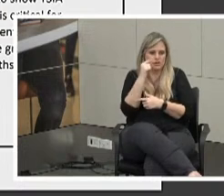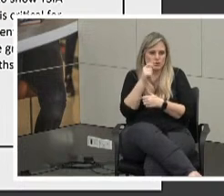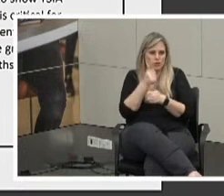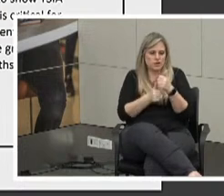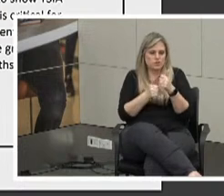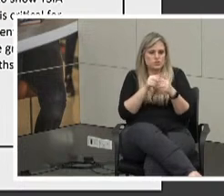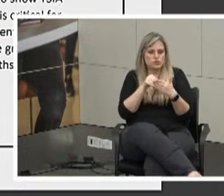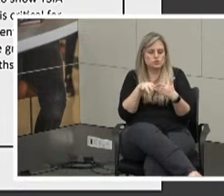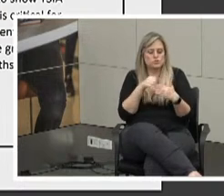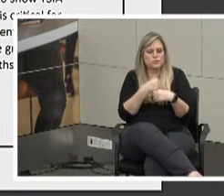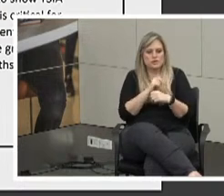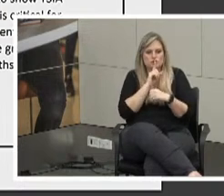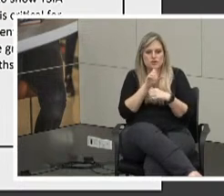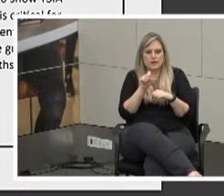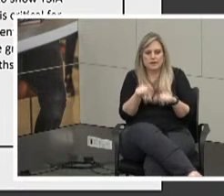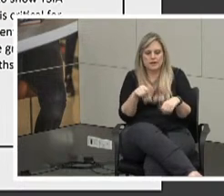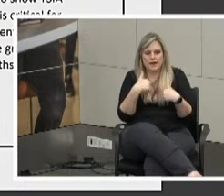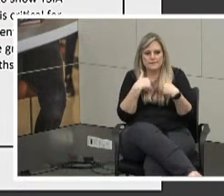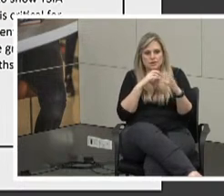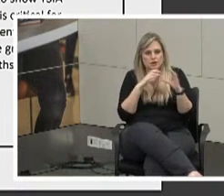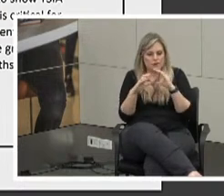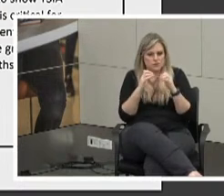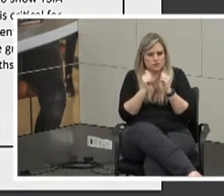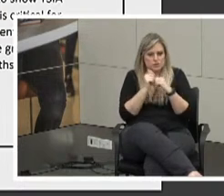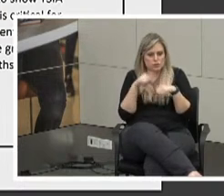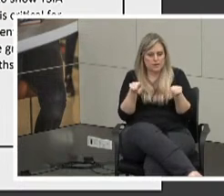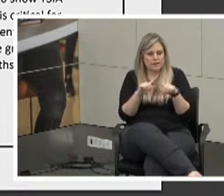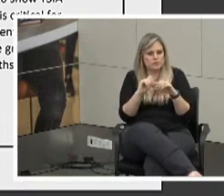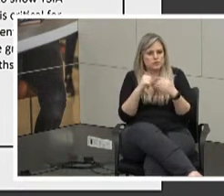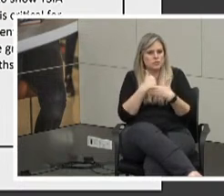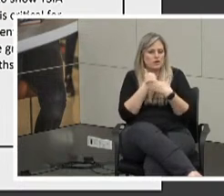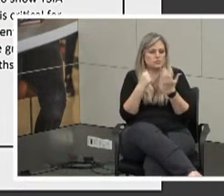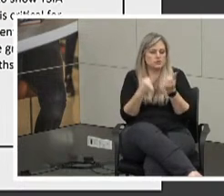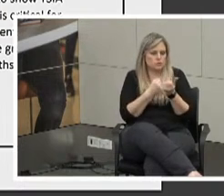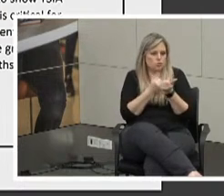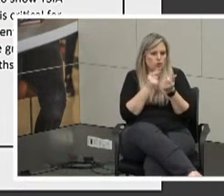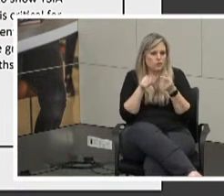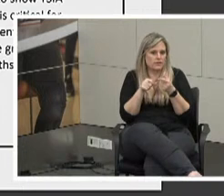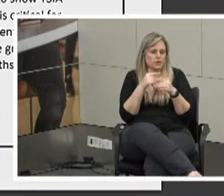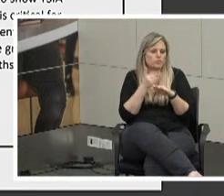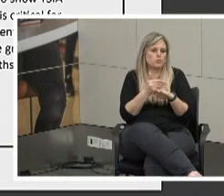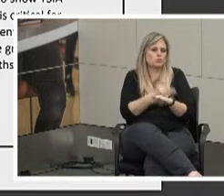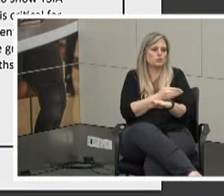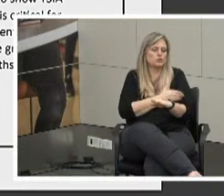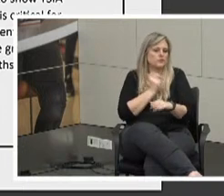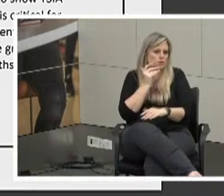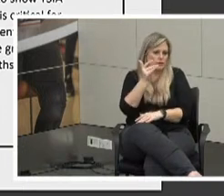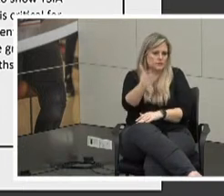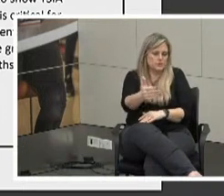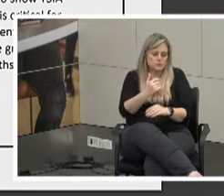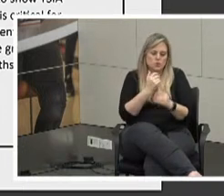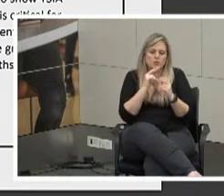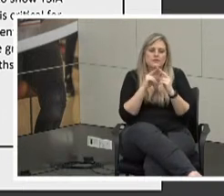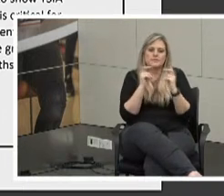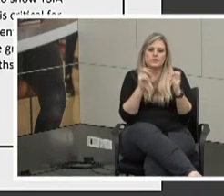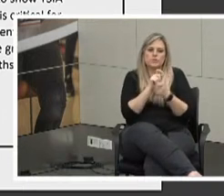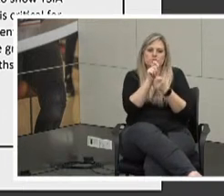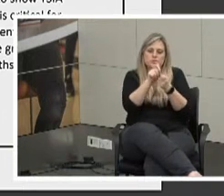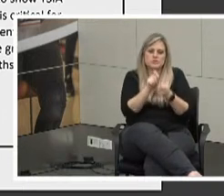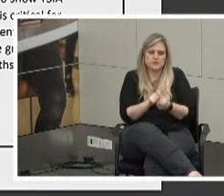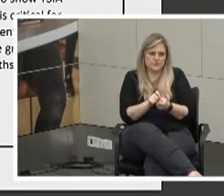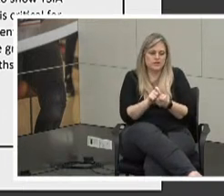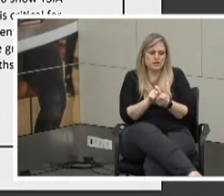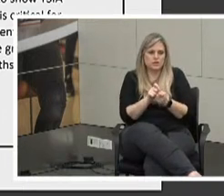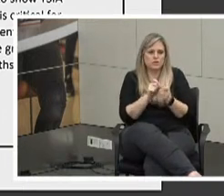conversations with all the students themselves to help support them and and improving over time so we do a lot of very specific supports for